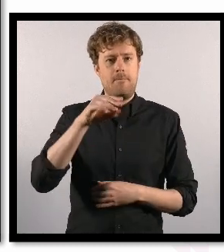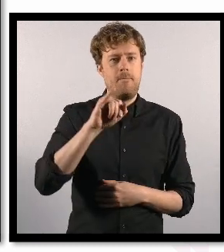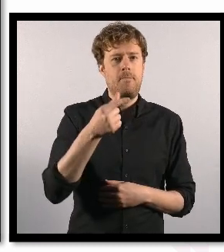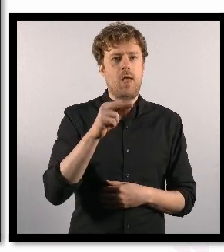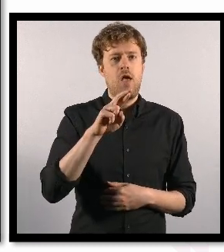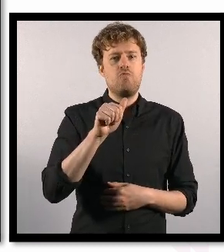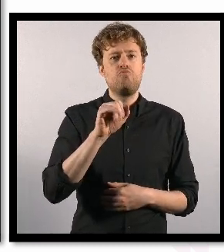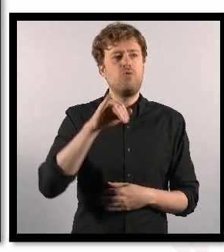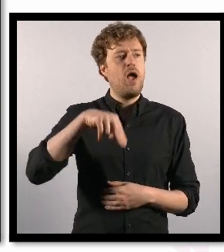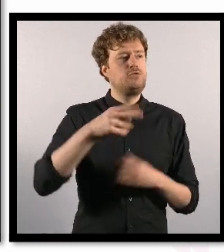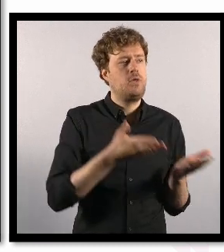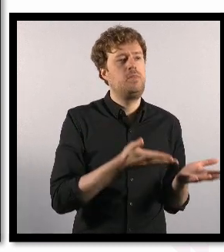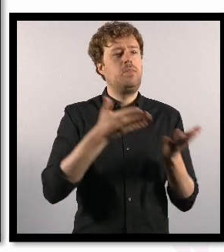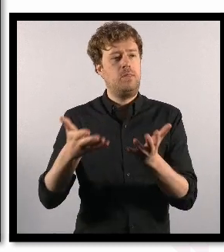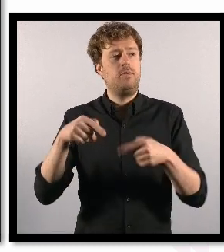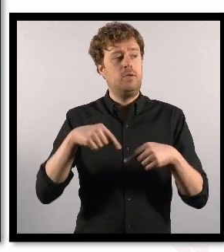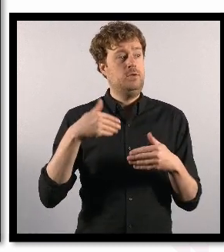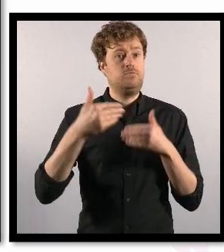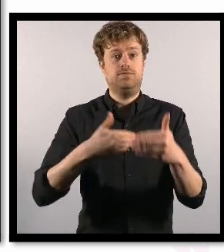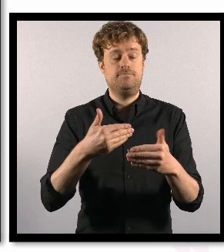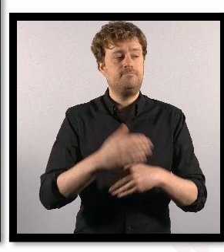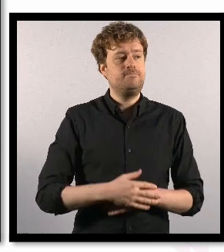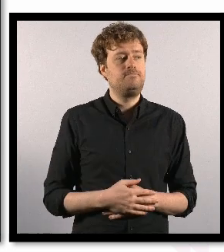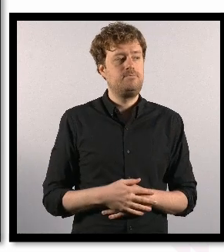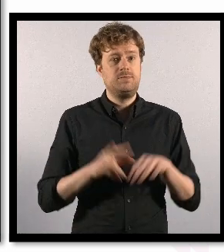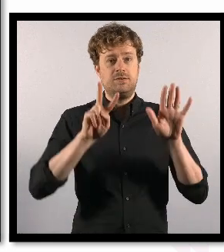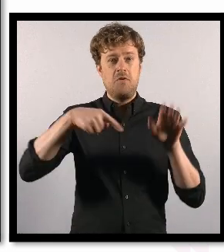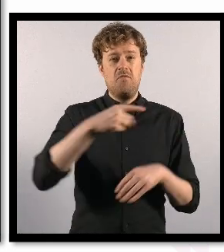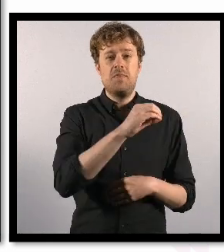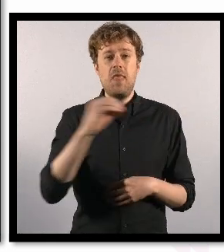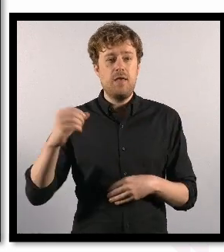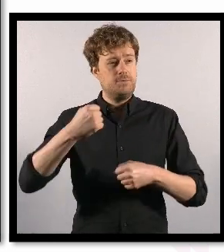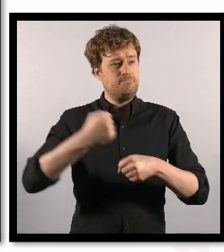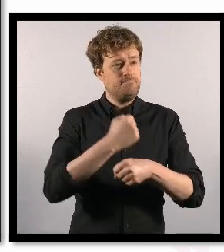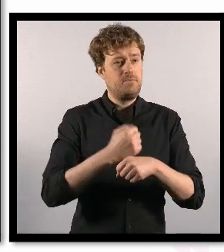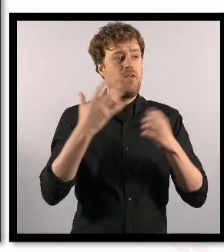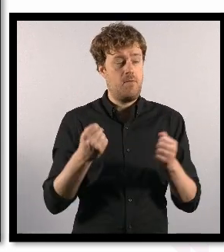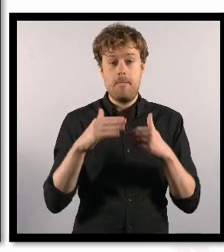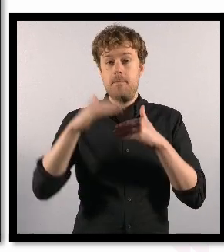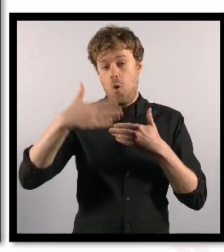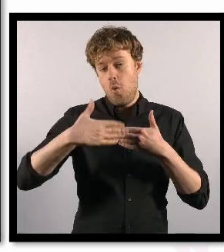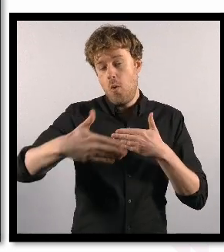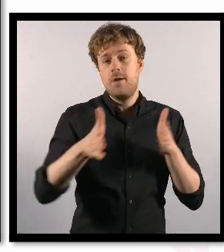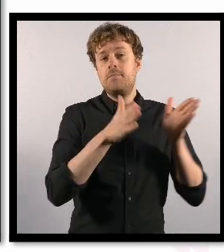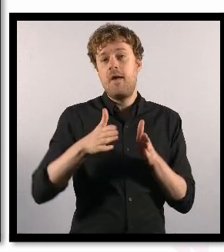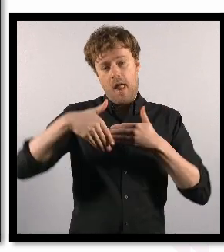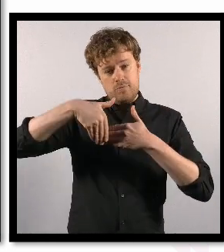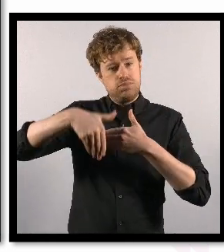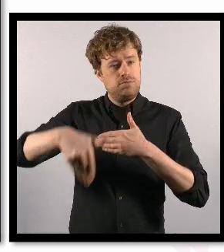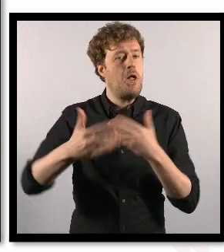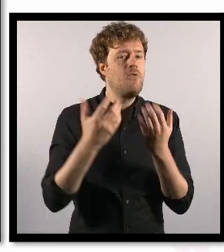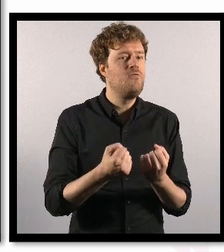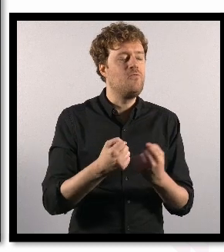very quickly, and we soon encountered the sorts of problems that you don't see in smaller clusters. Rather than waiting to become a victim of our